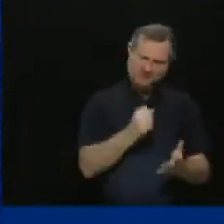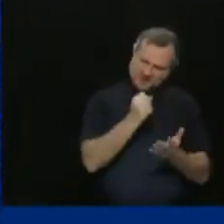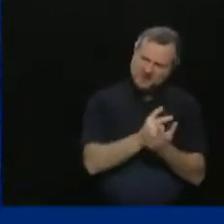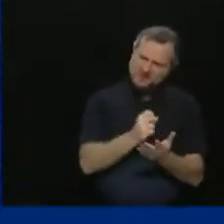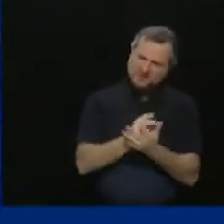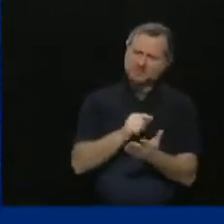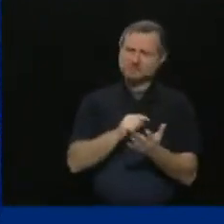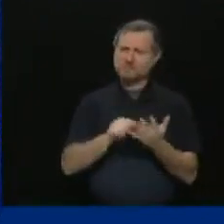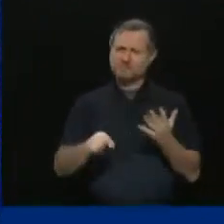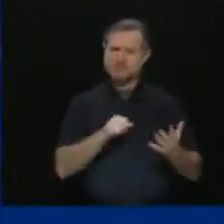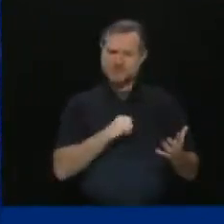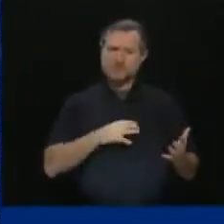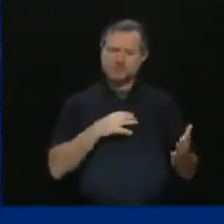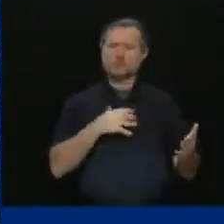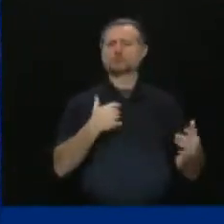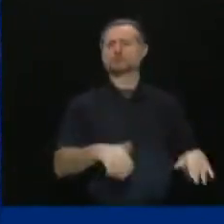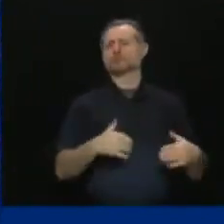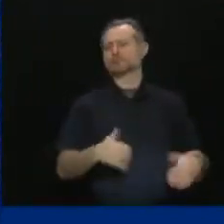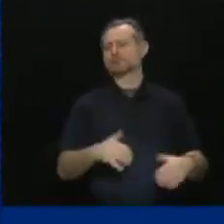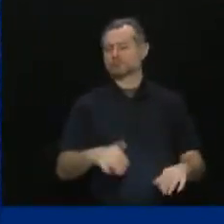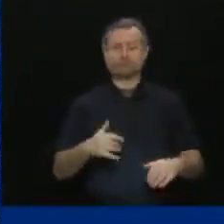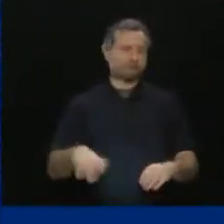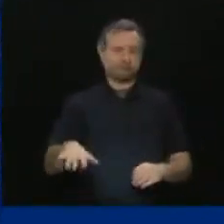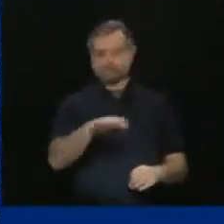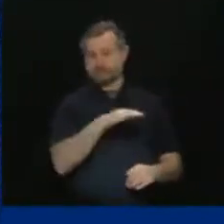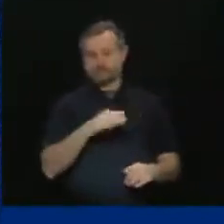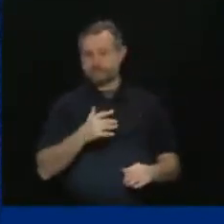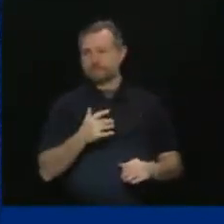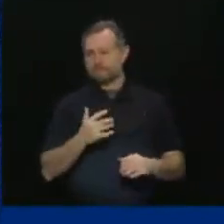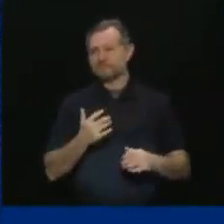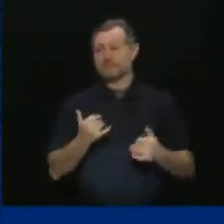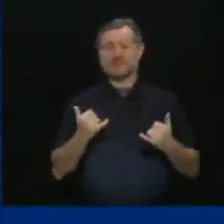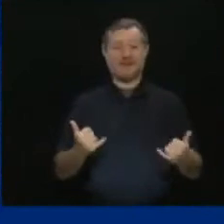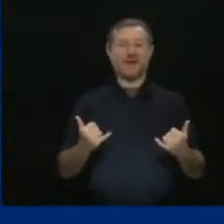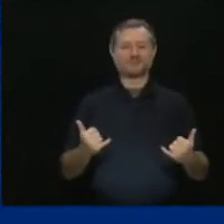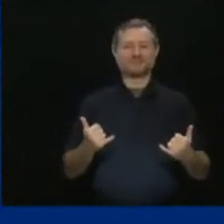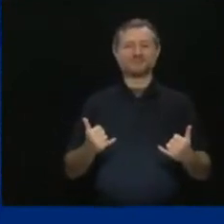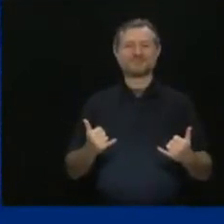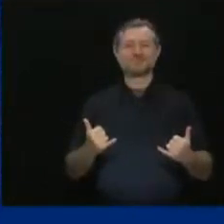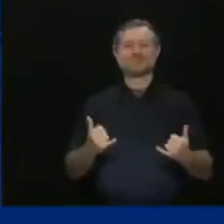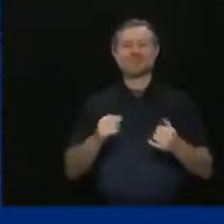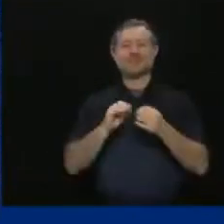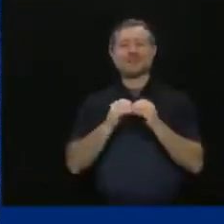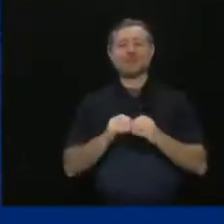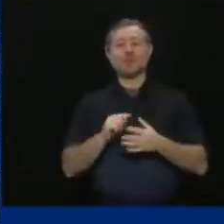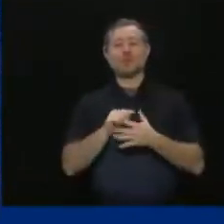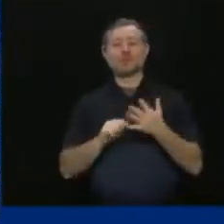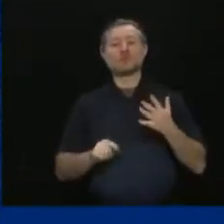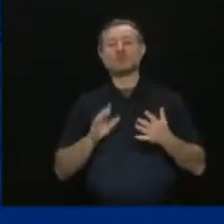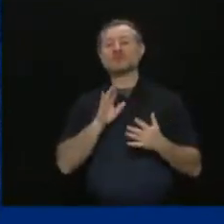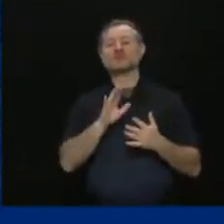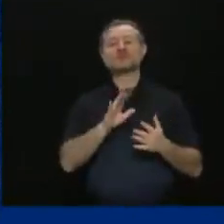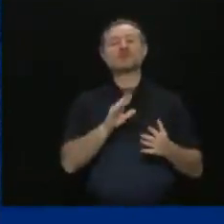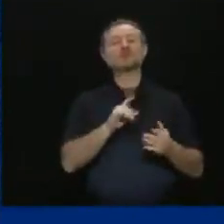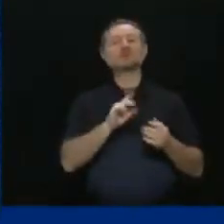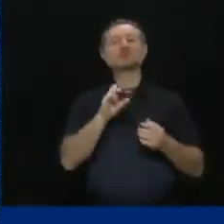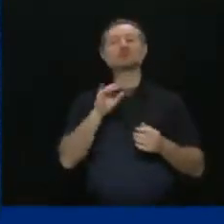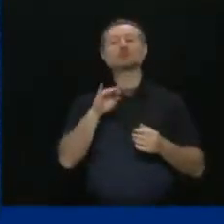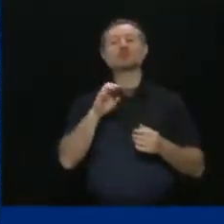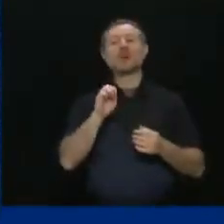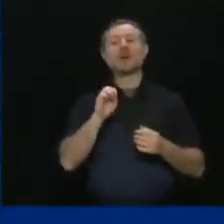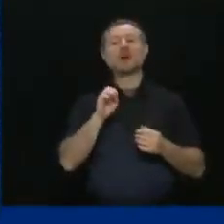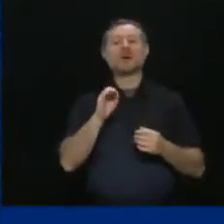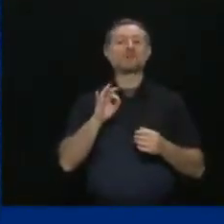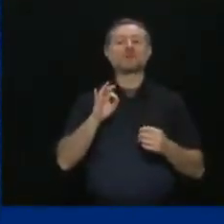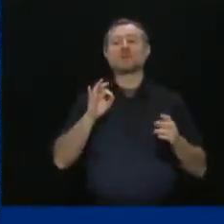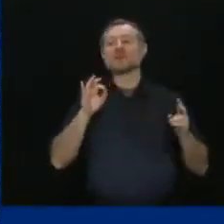offenses that allow you to be eligible for these diversion courts. And that's critically important because there are success stories that we all